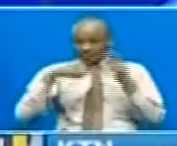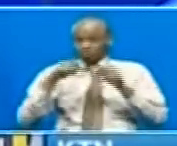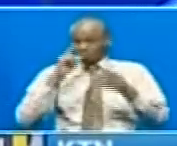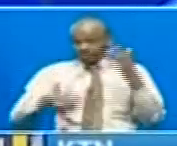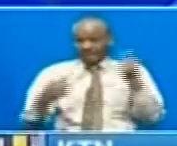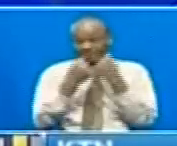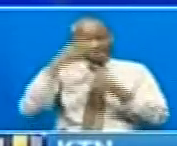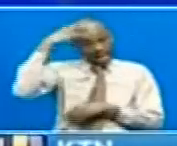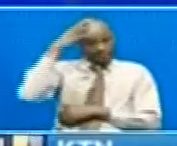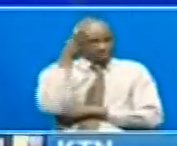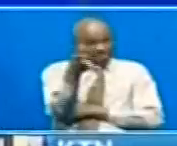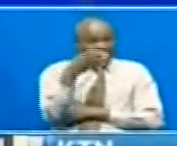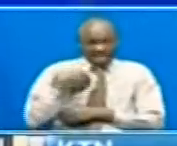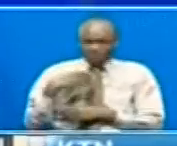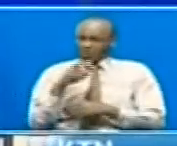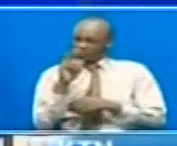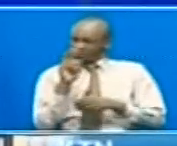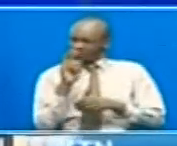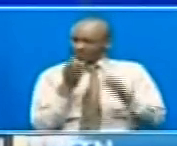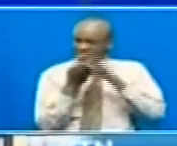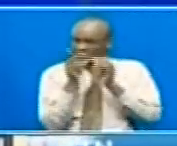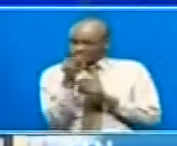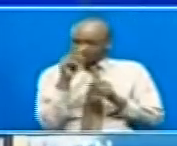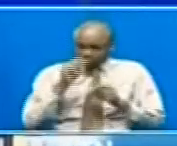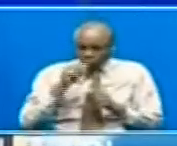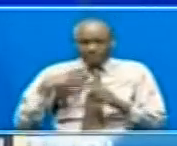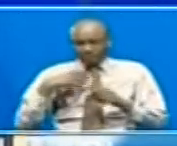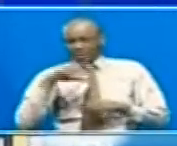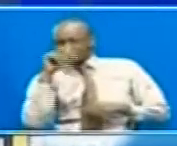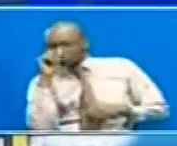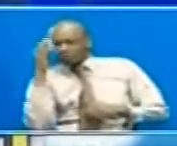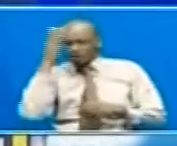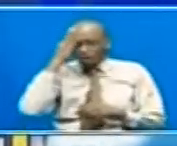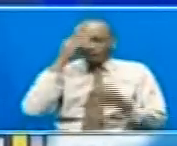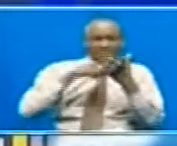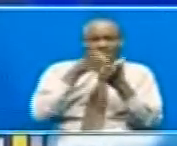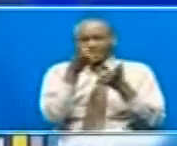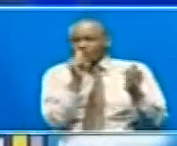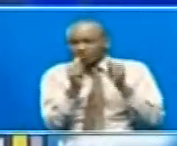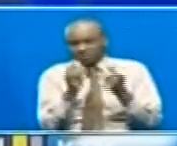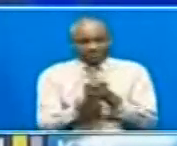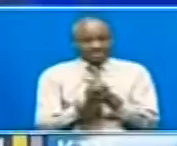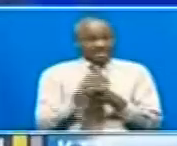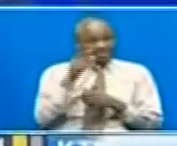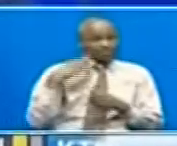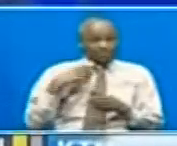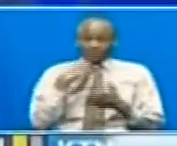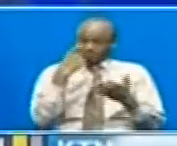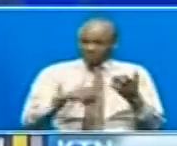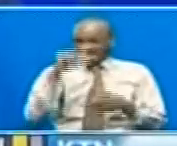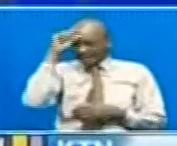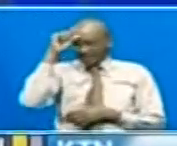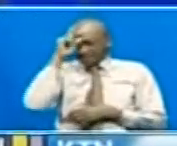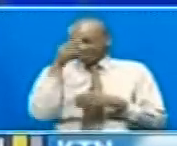attack. Analysts now say that Kenya could pick up vital clues from the video that has raised questions about the manner in which the